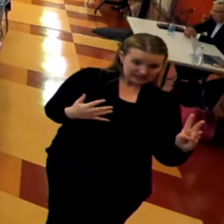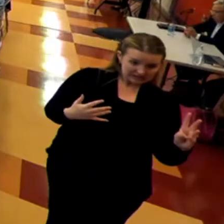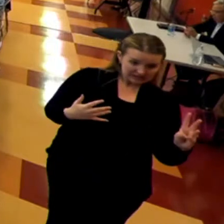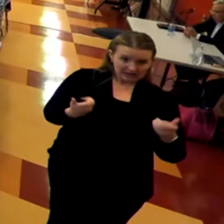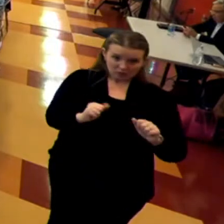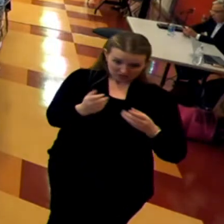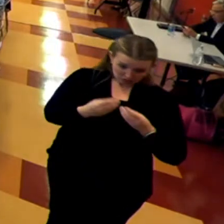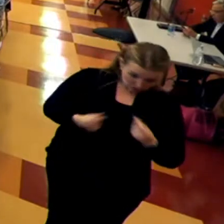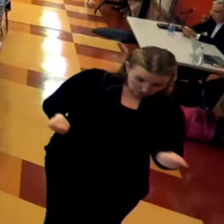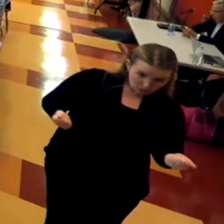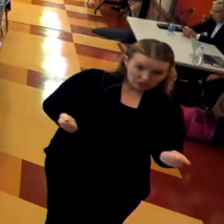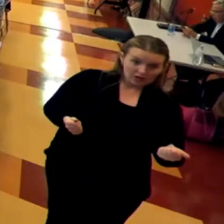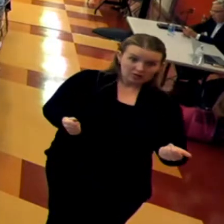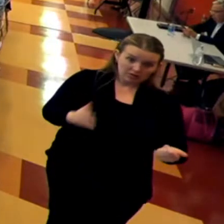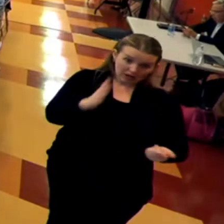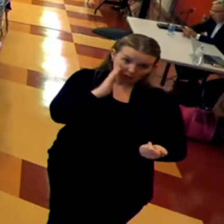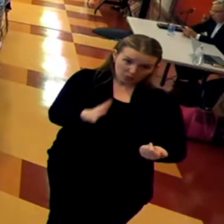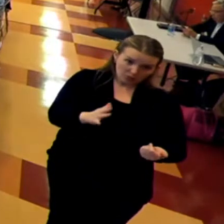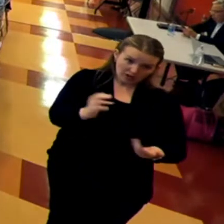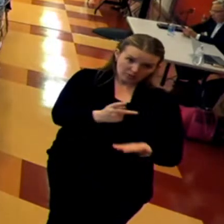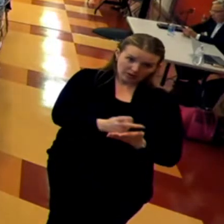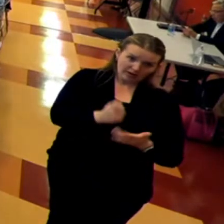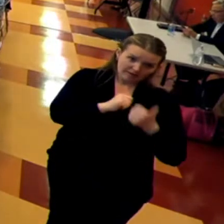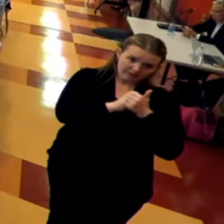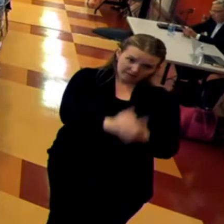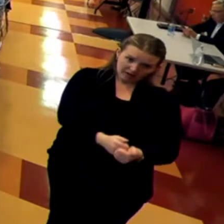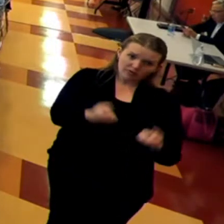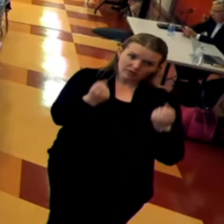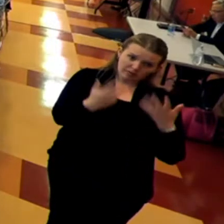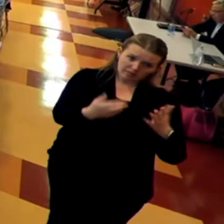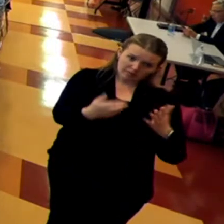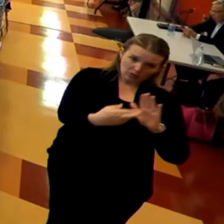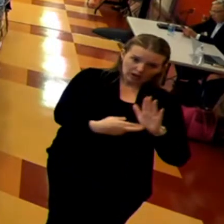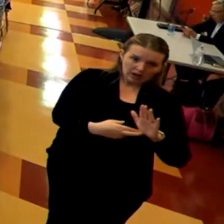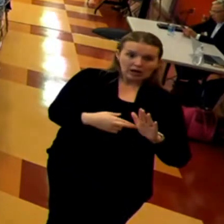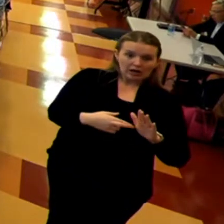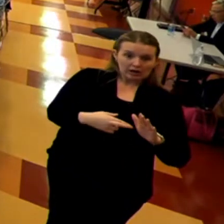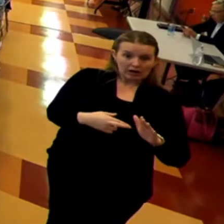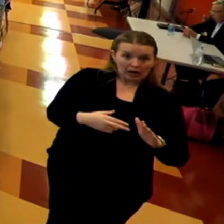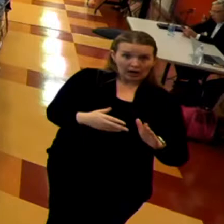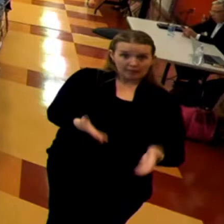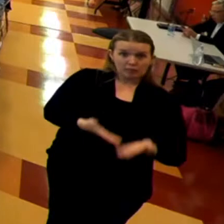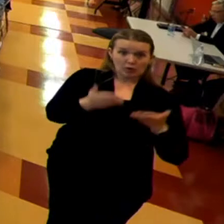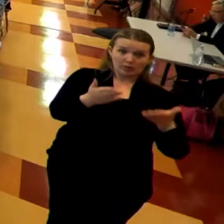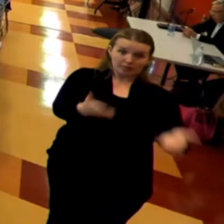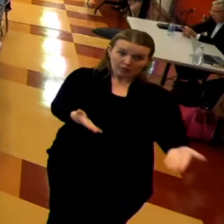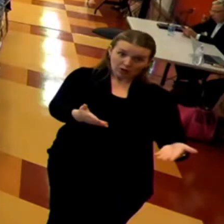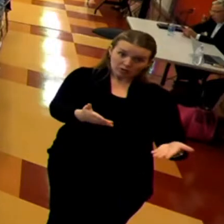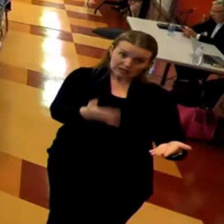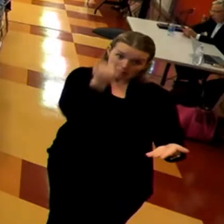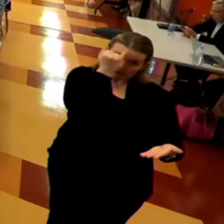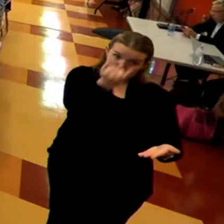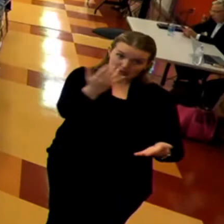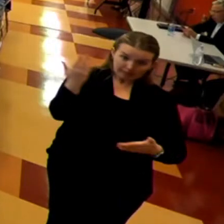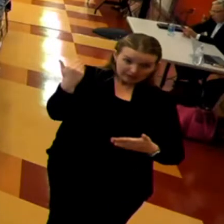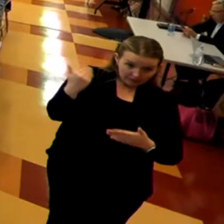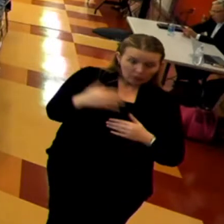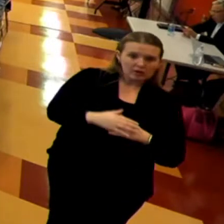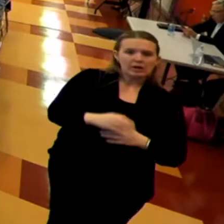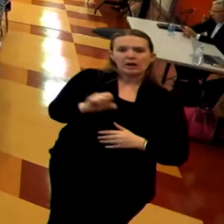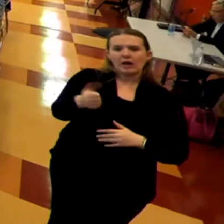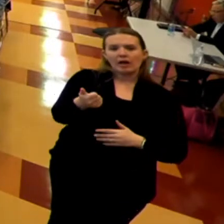or solutions that are acceptable and follow the many committee guidelines. I did propose a framework solution at the previous meeting, and I think others may mention it